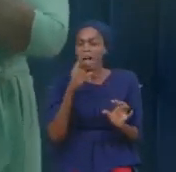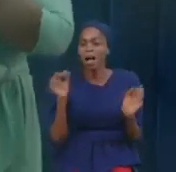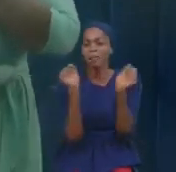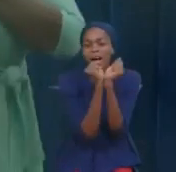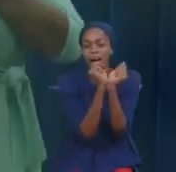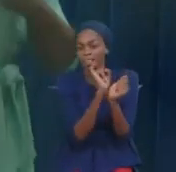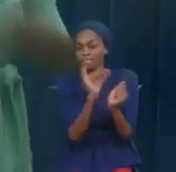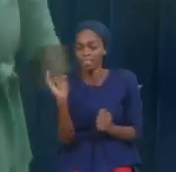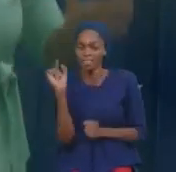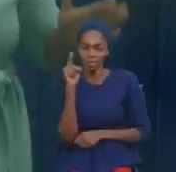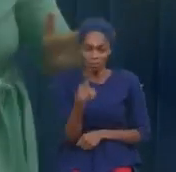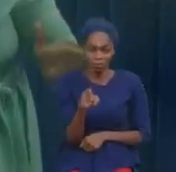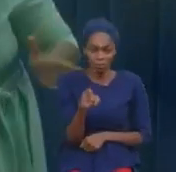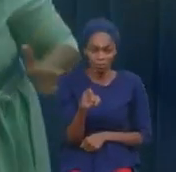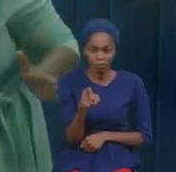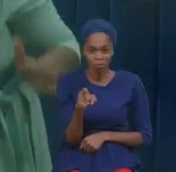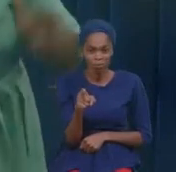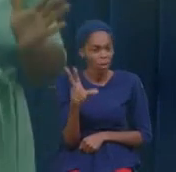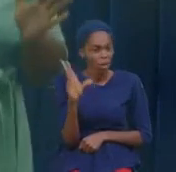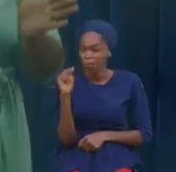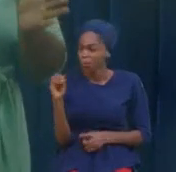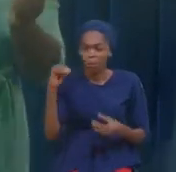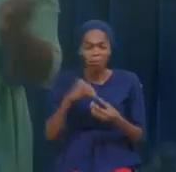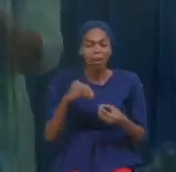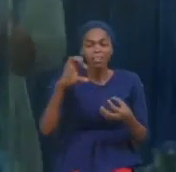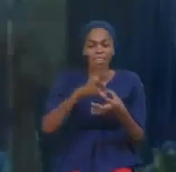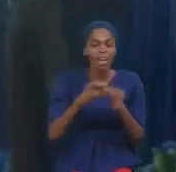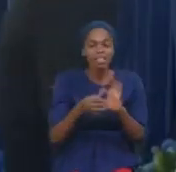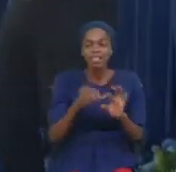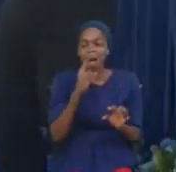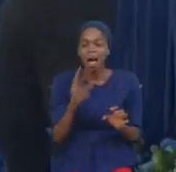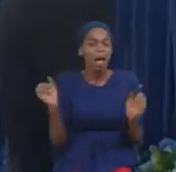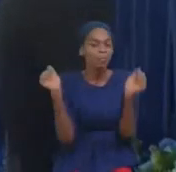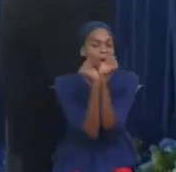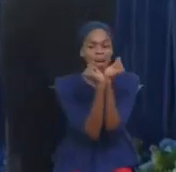say no more chains in my life, no less. No more chains. I am sure.